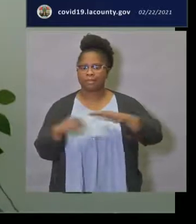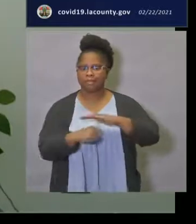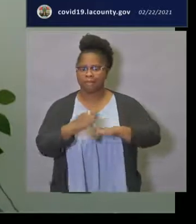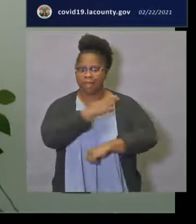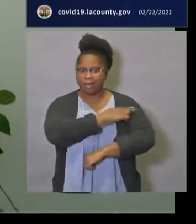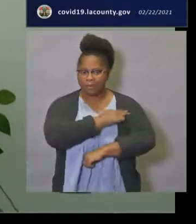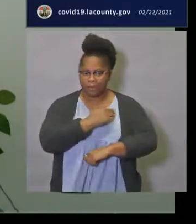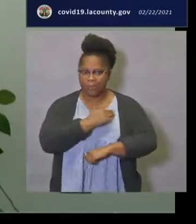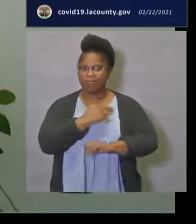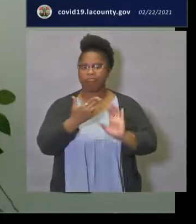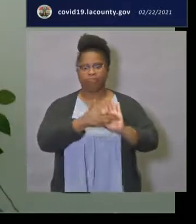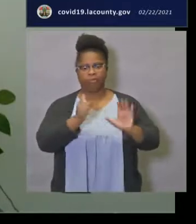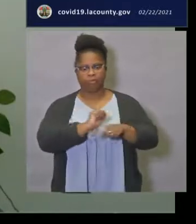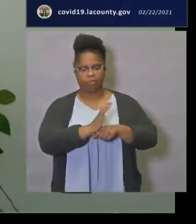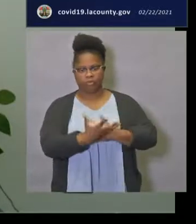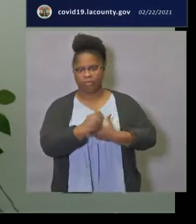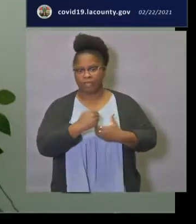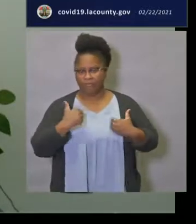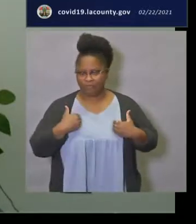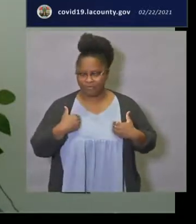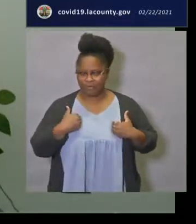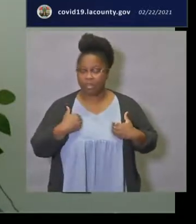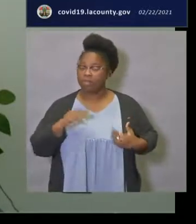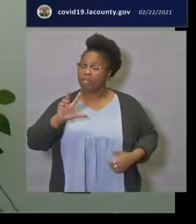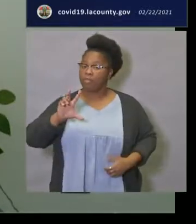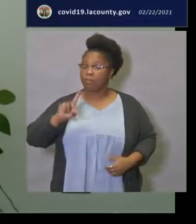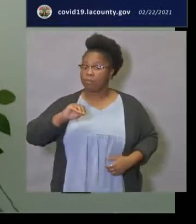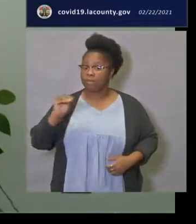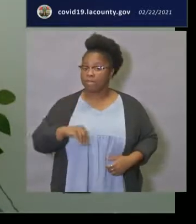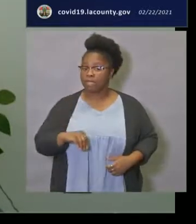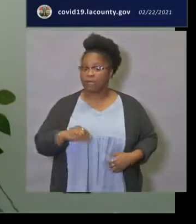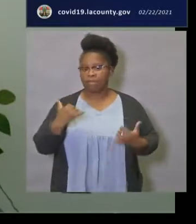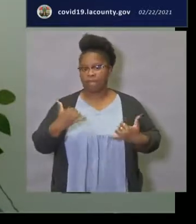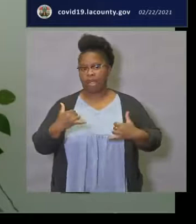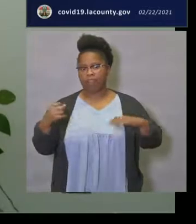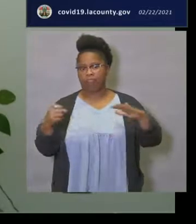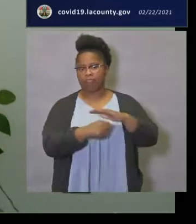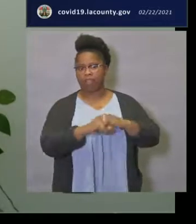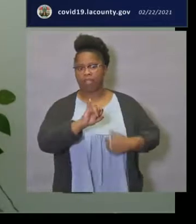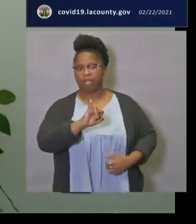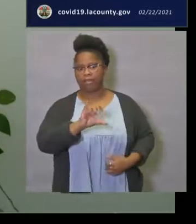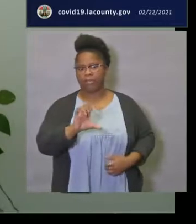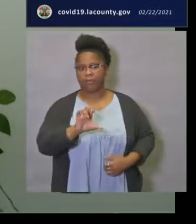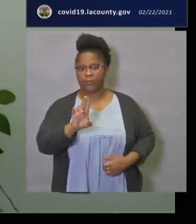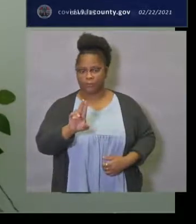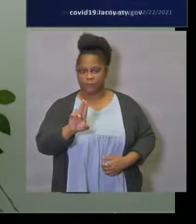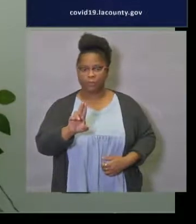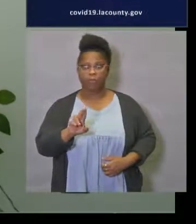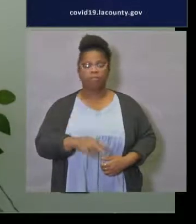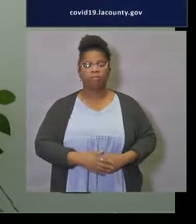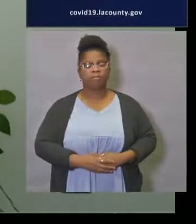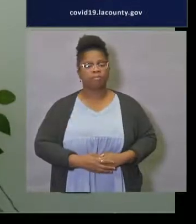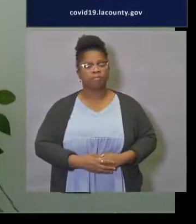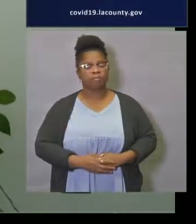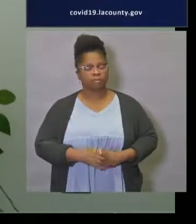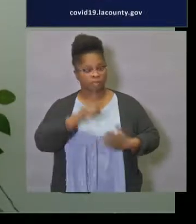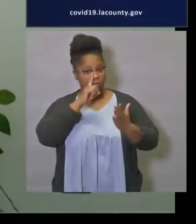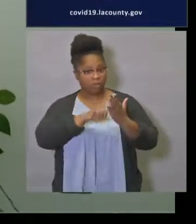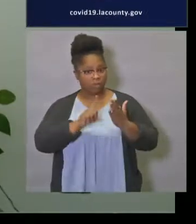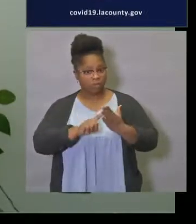COVID-19, and 31% of the people who are hospitalized are in the ICU. We've investigated a total of